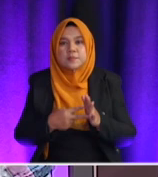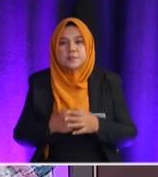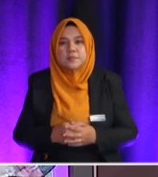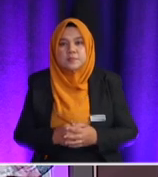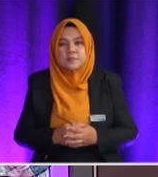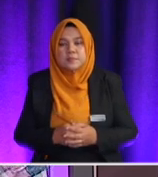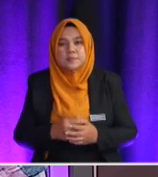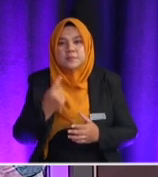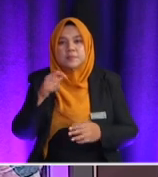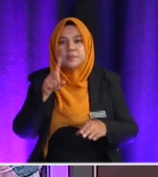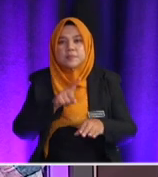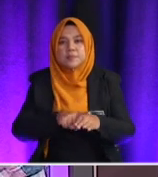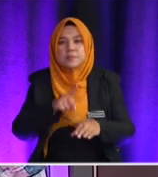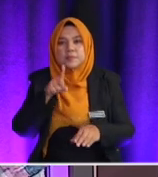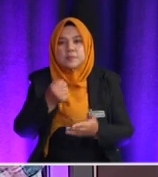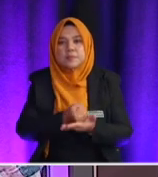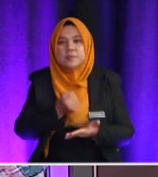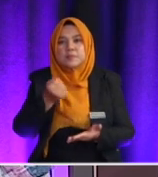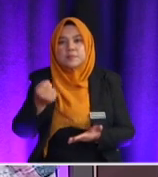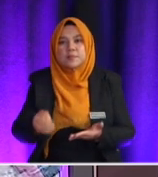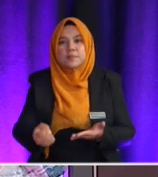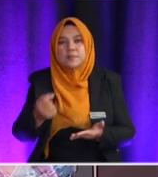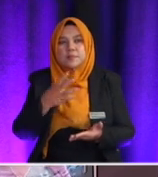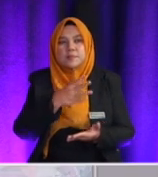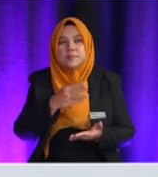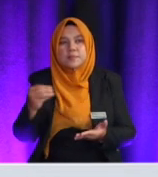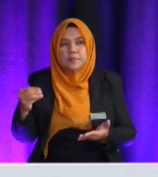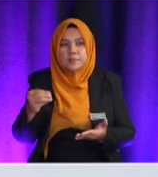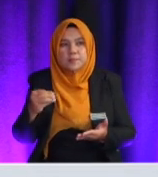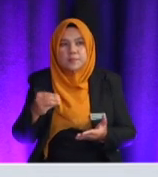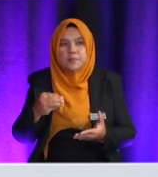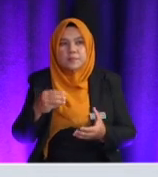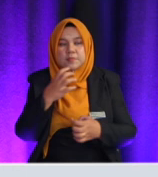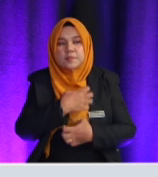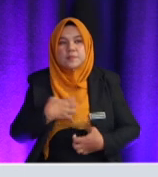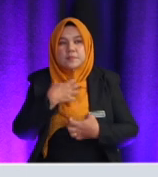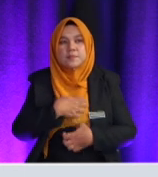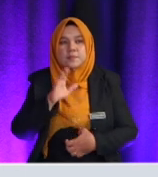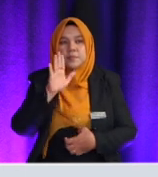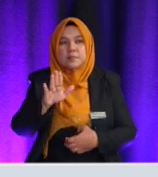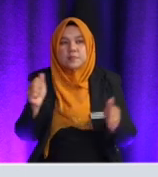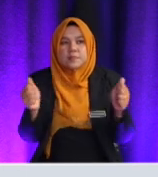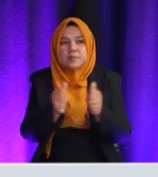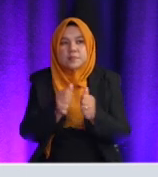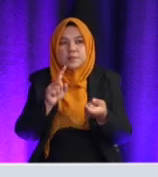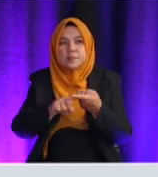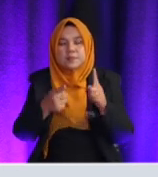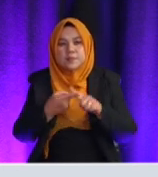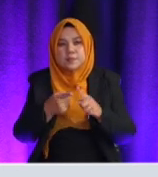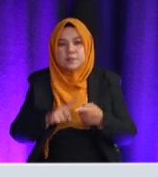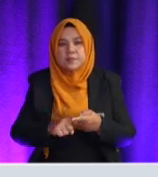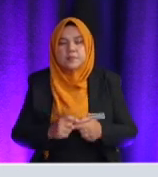here, the time that you spend enjoying yourself with friend. So this one is number two.